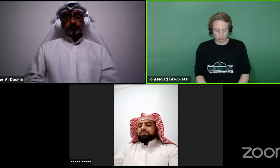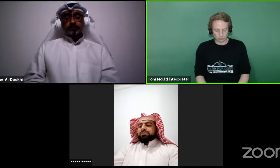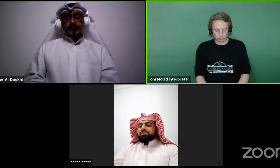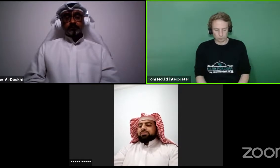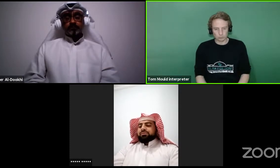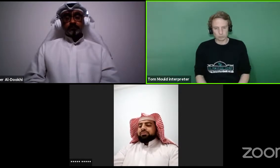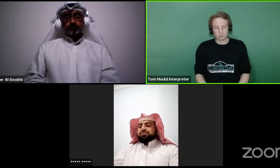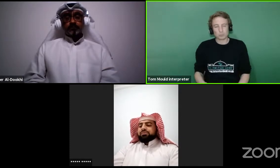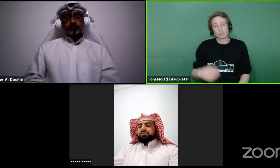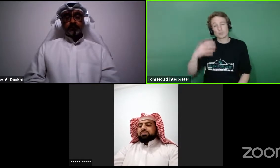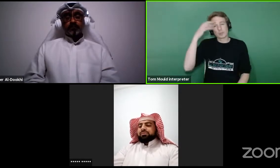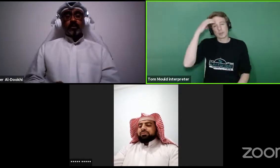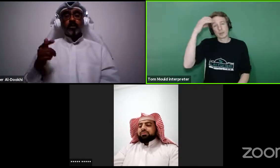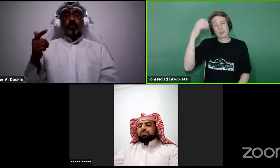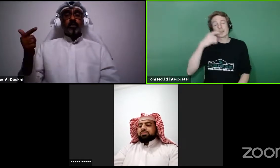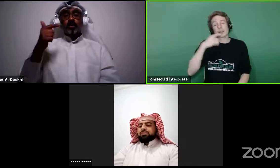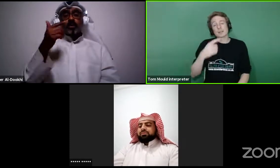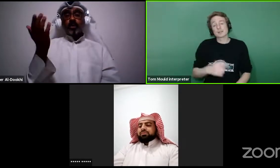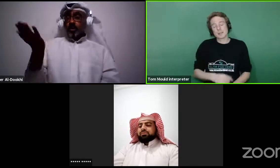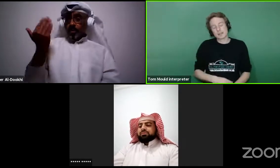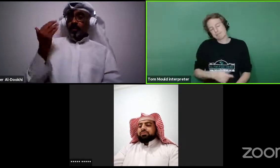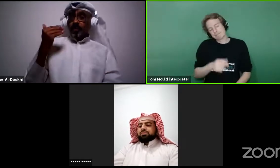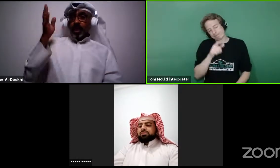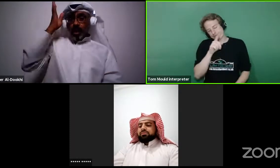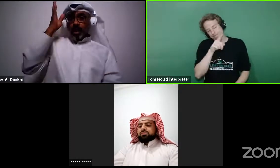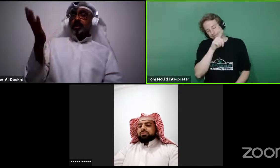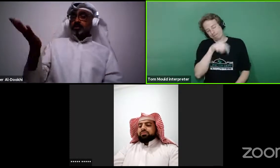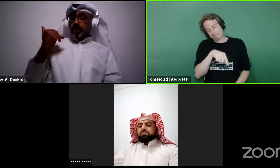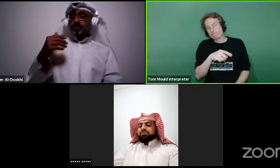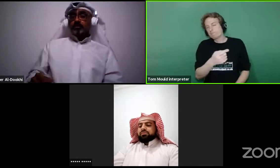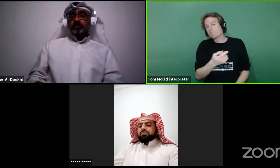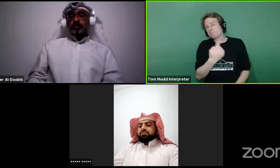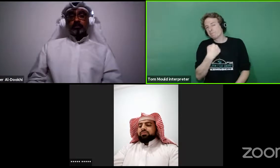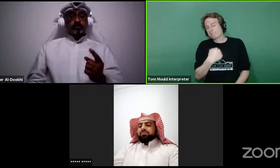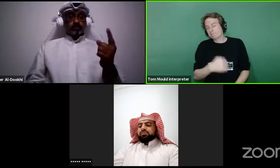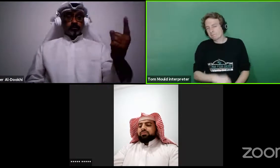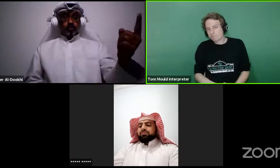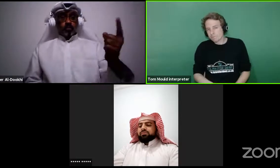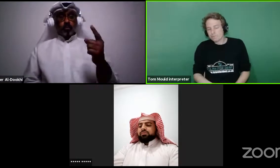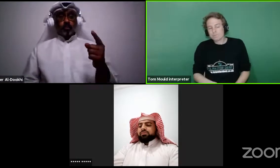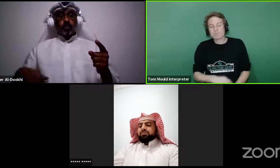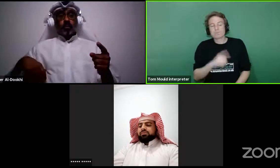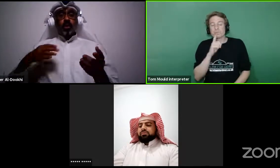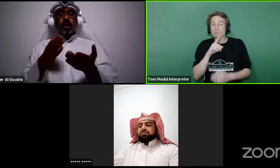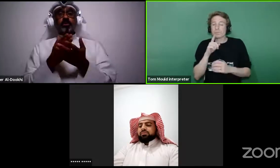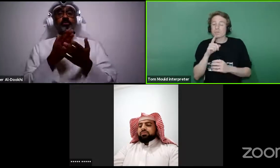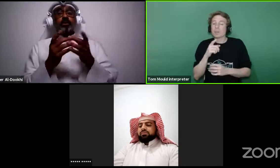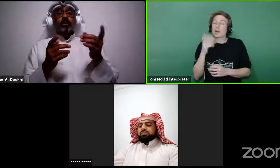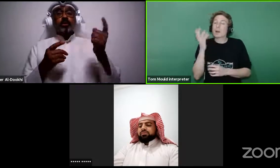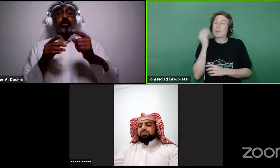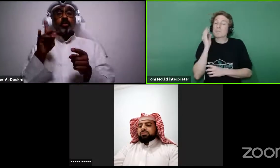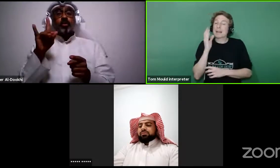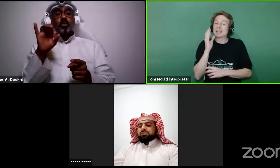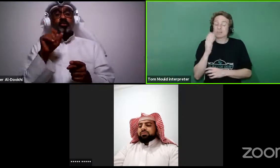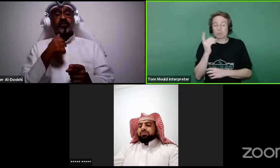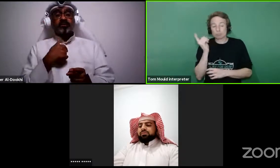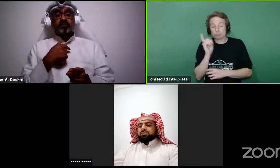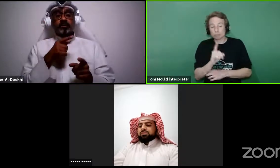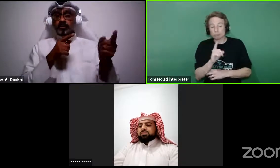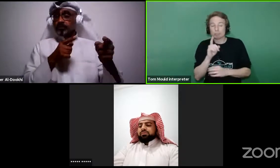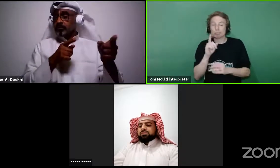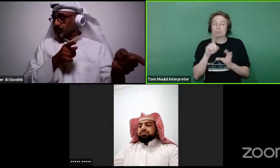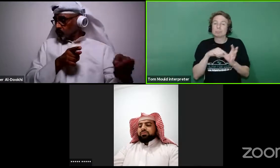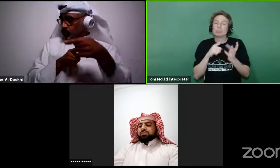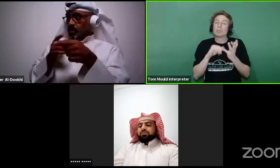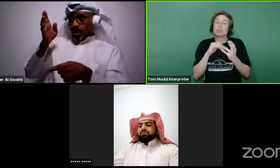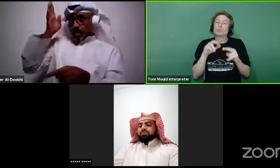And the king said, "Bring him to me." But when the messenger came to him, Joseph said, "Return to your lord and ask